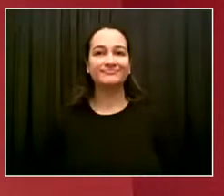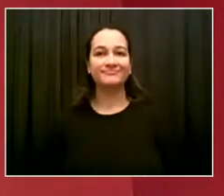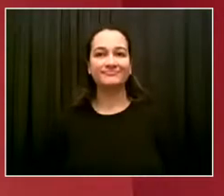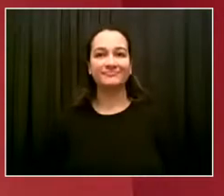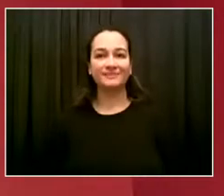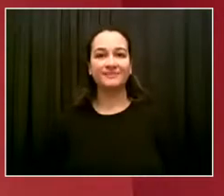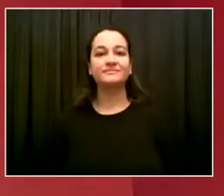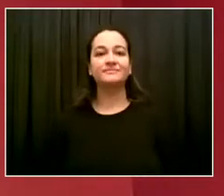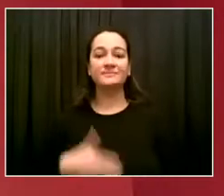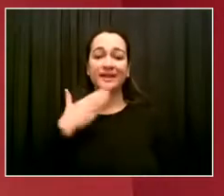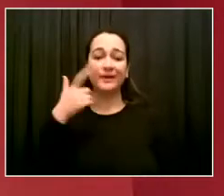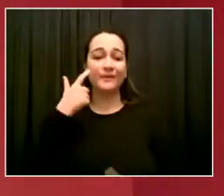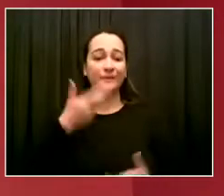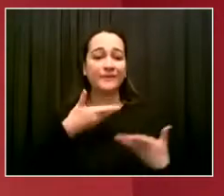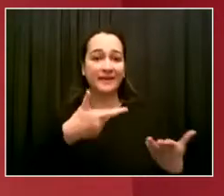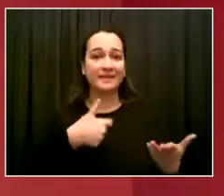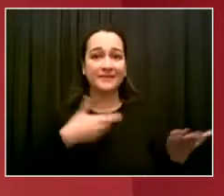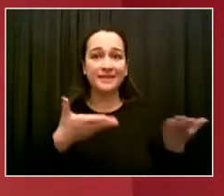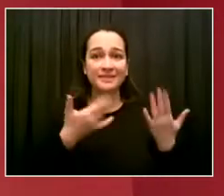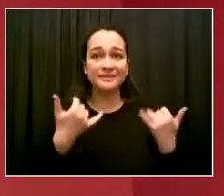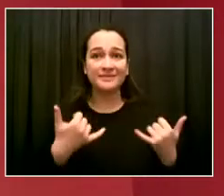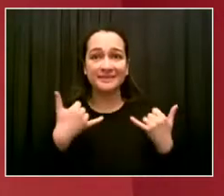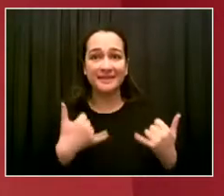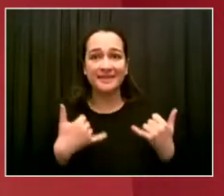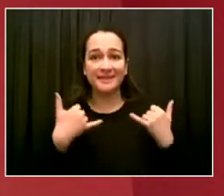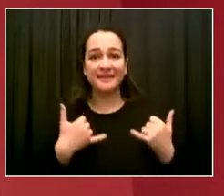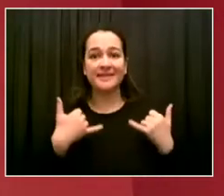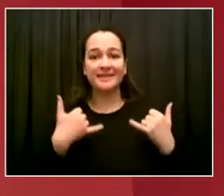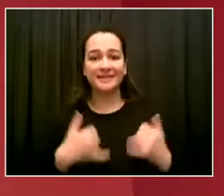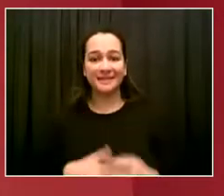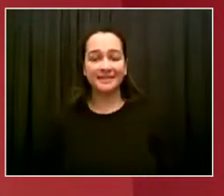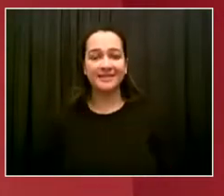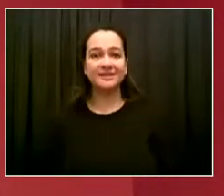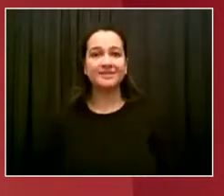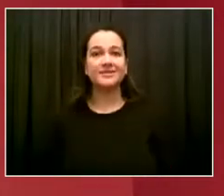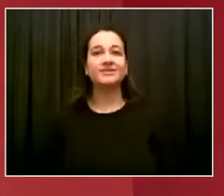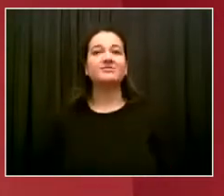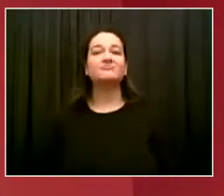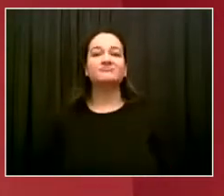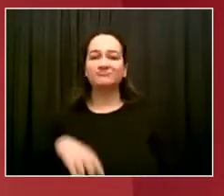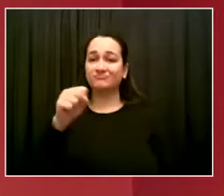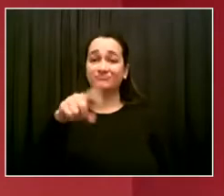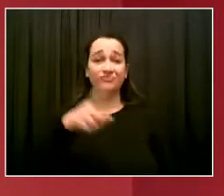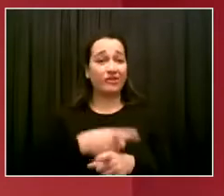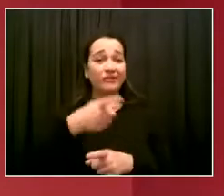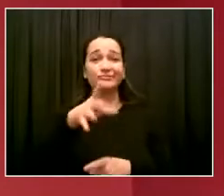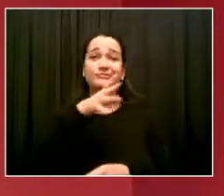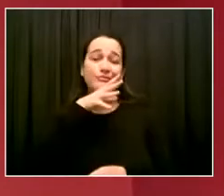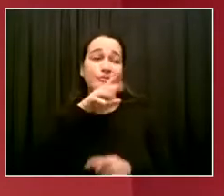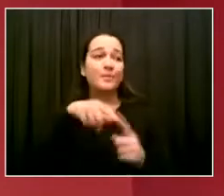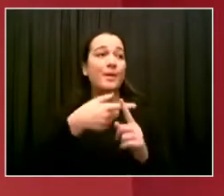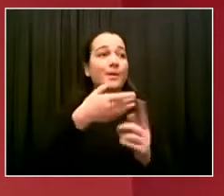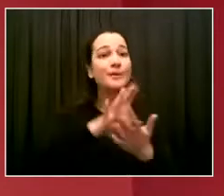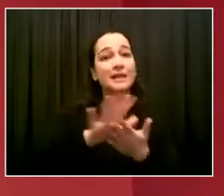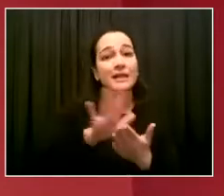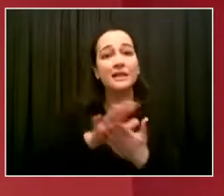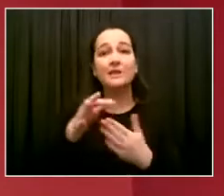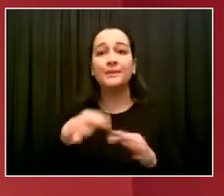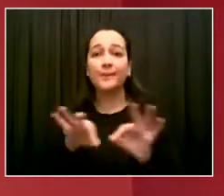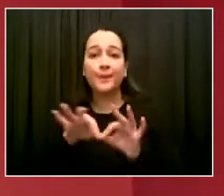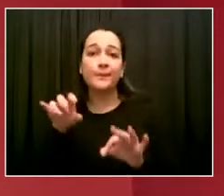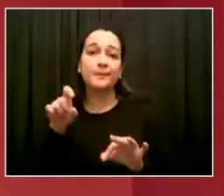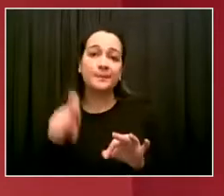the environment impacts not only our physical health, but our mental health as well. And when COVID hit, many